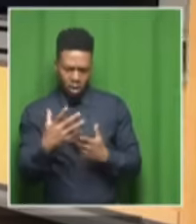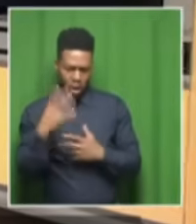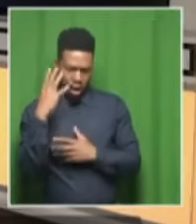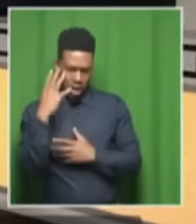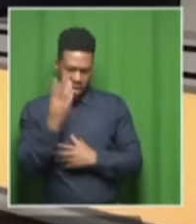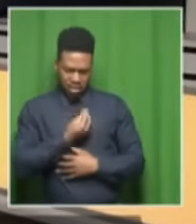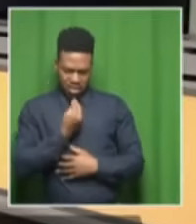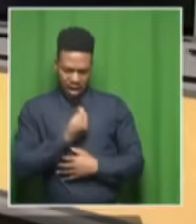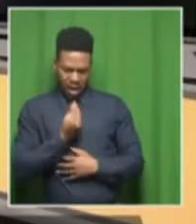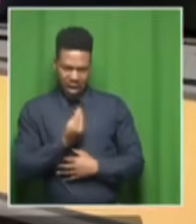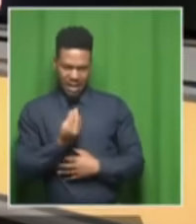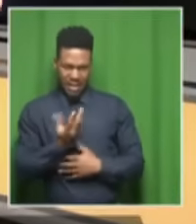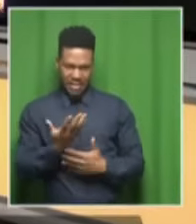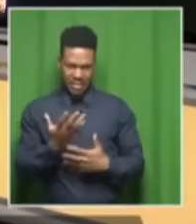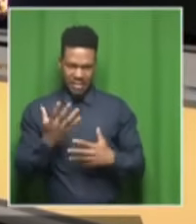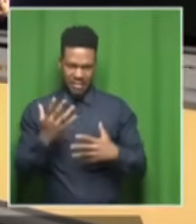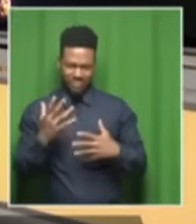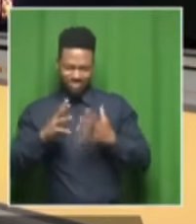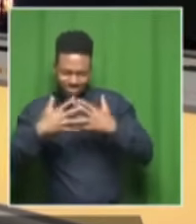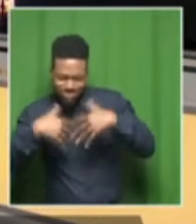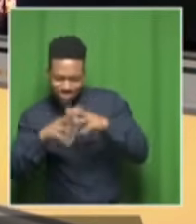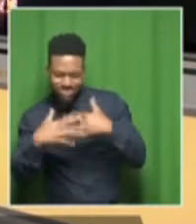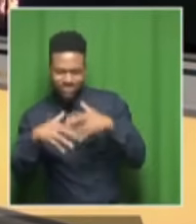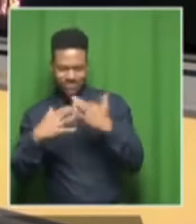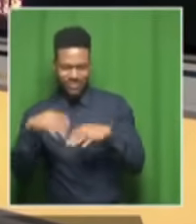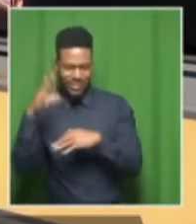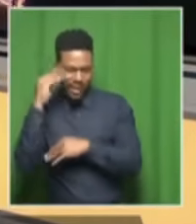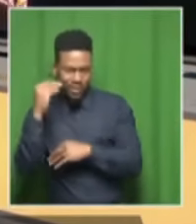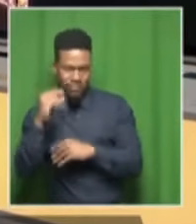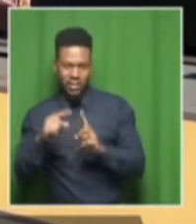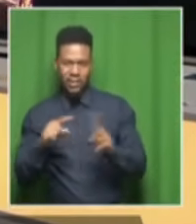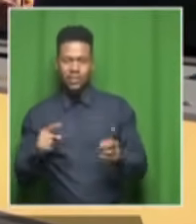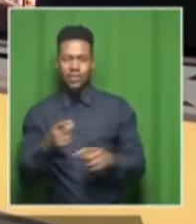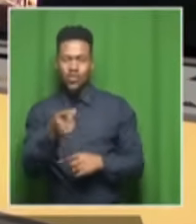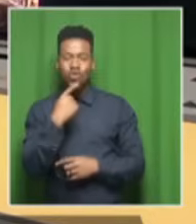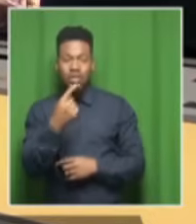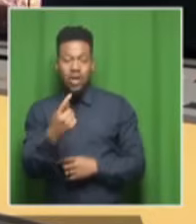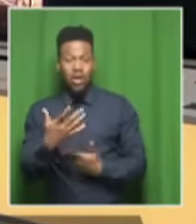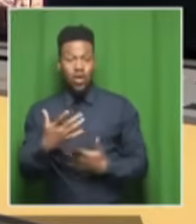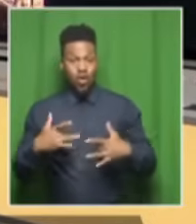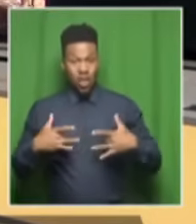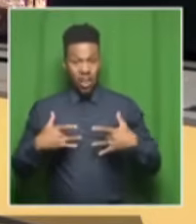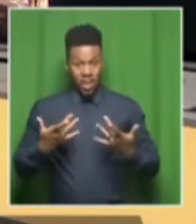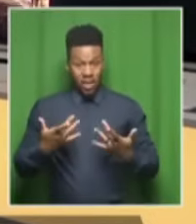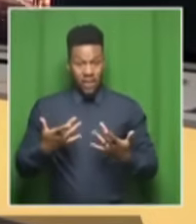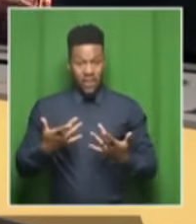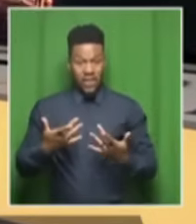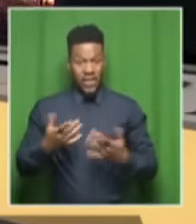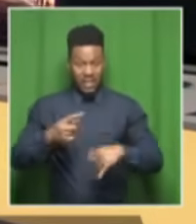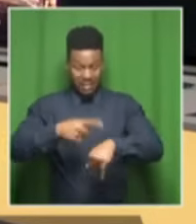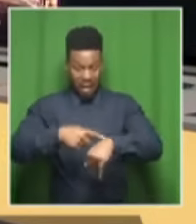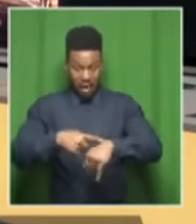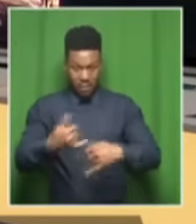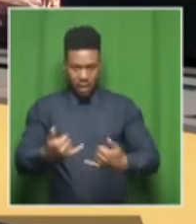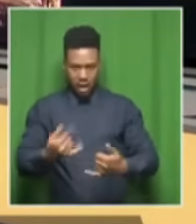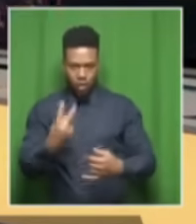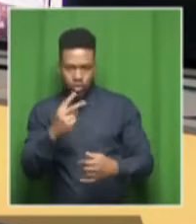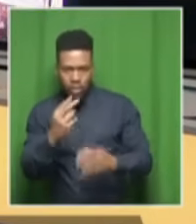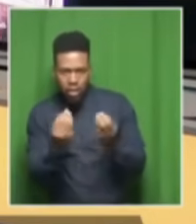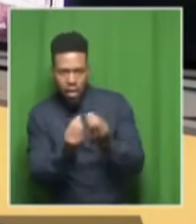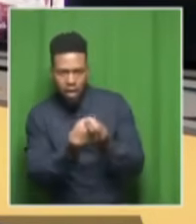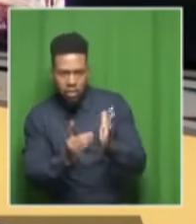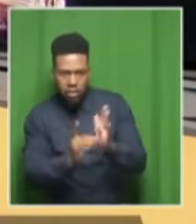for change, but you live in an era, and I do like this, you live in an era where you've seen things develop